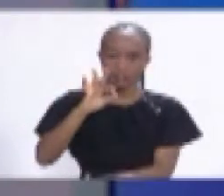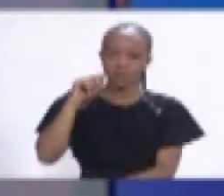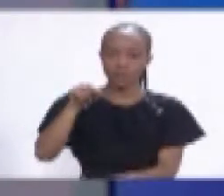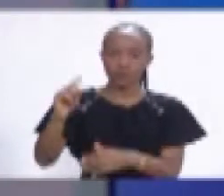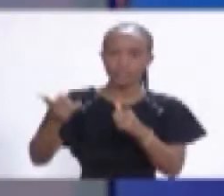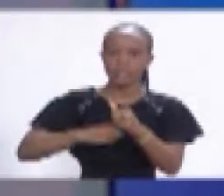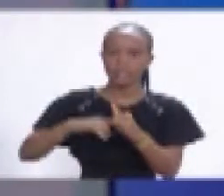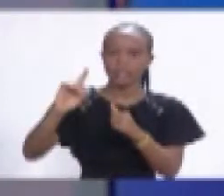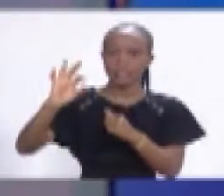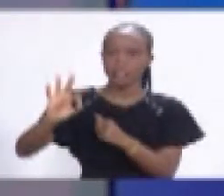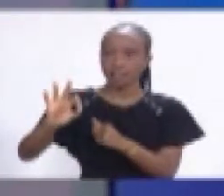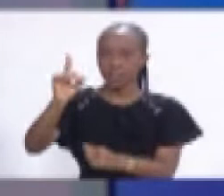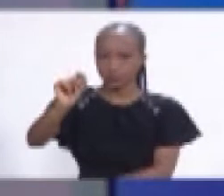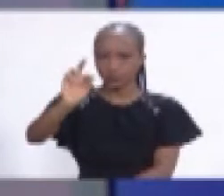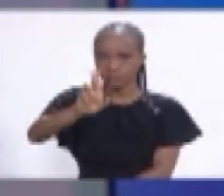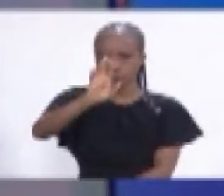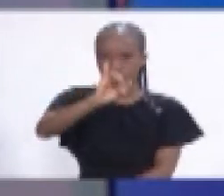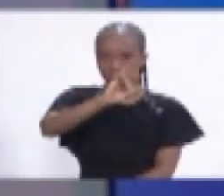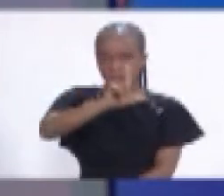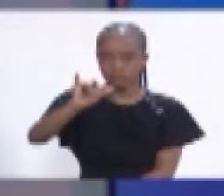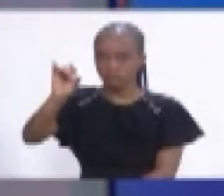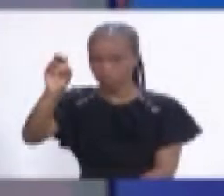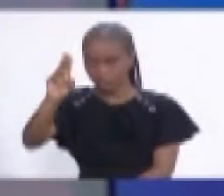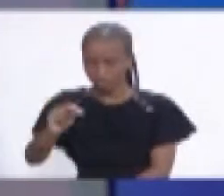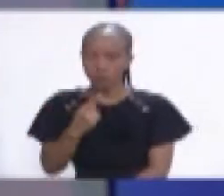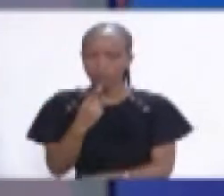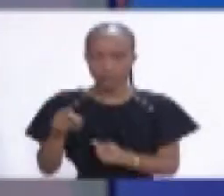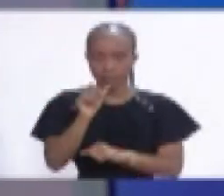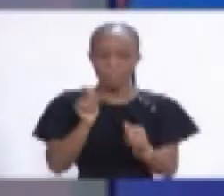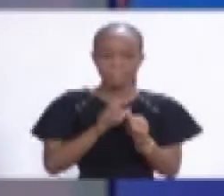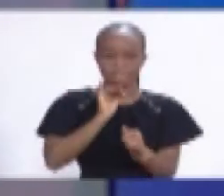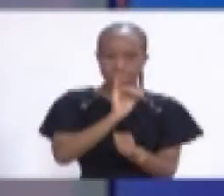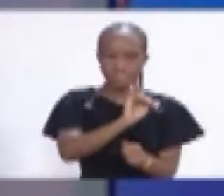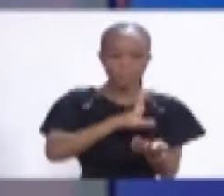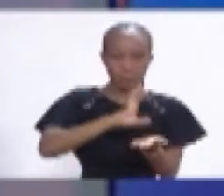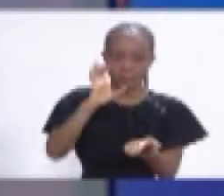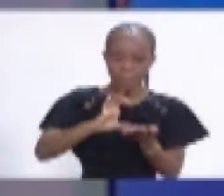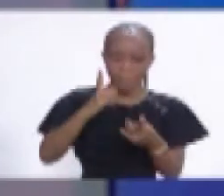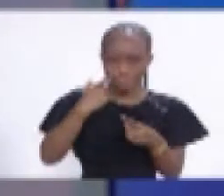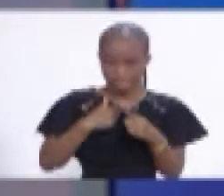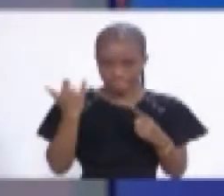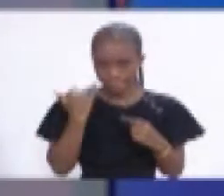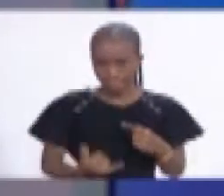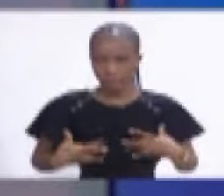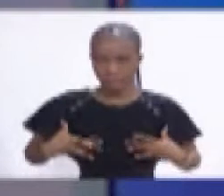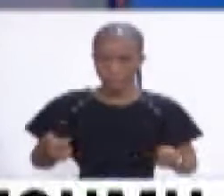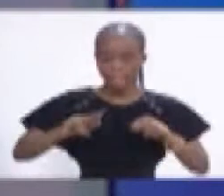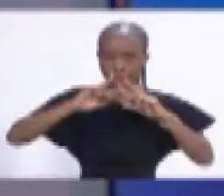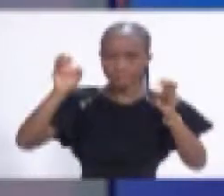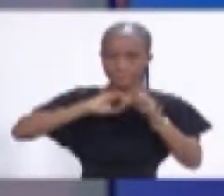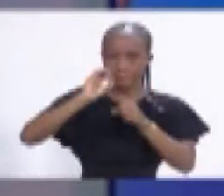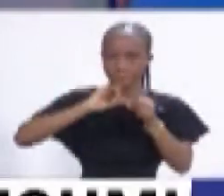trillion budget that of course will bring you a wall-to-wall coverage in regards to that particular budget. Now to health matters, where the